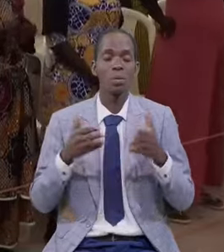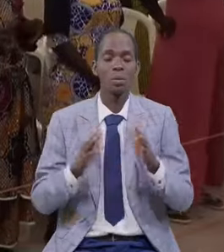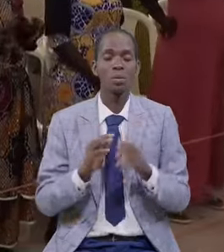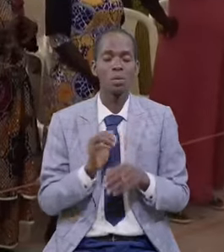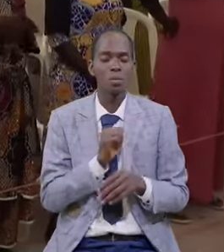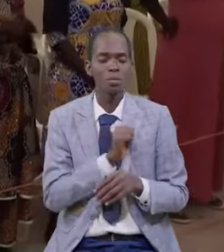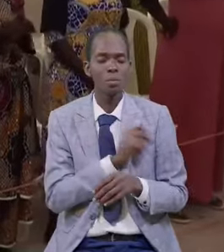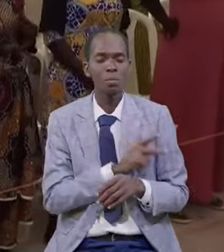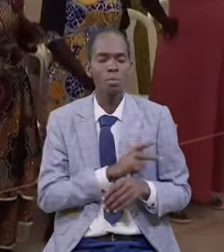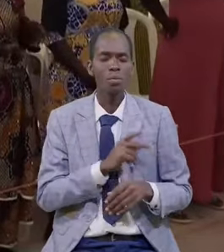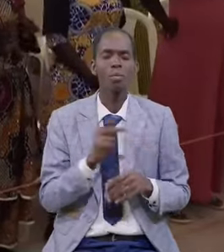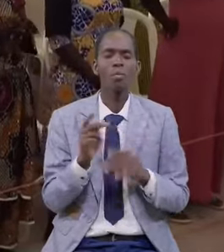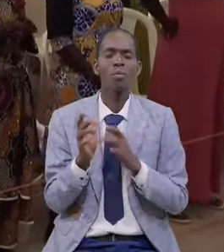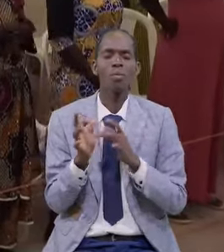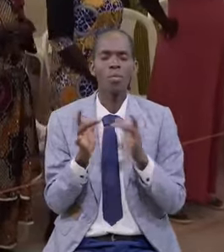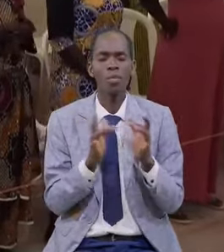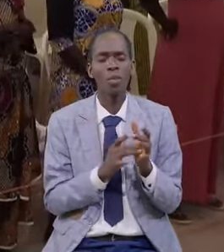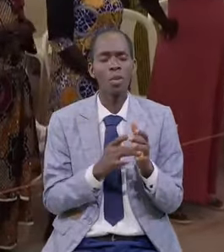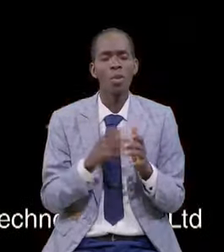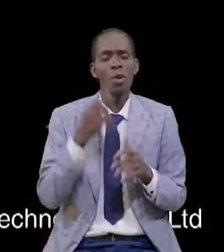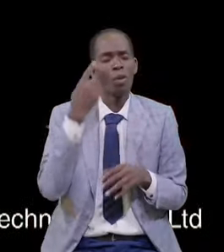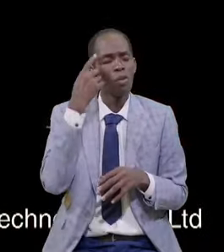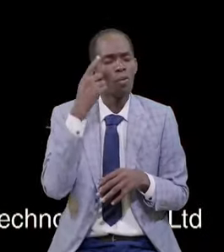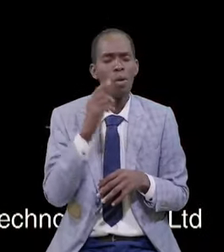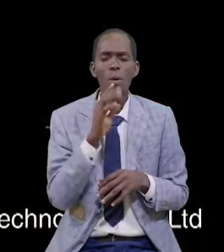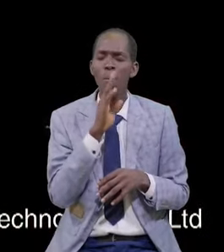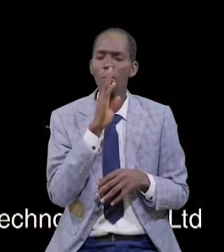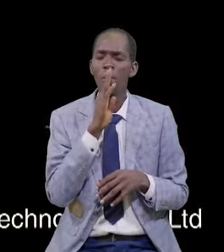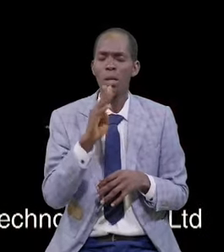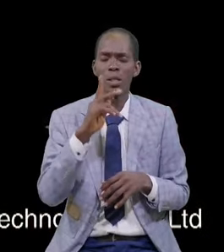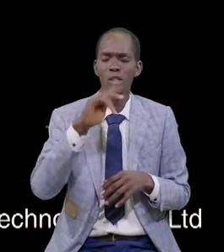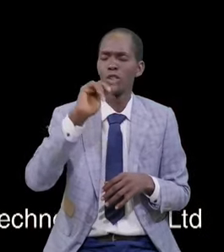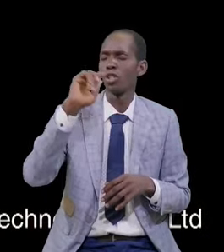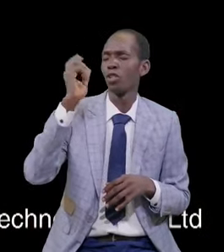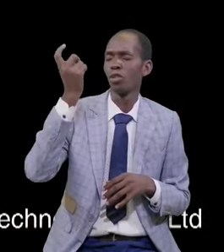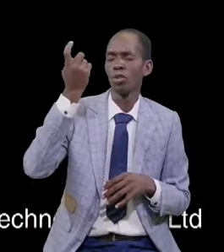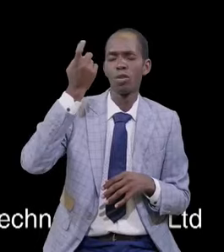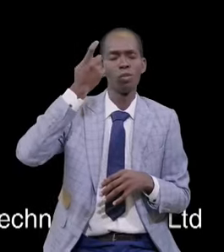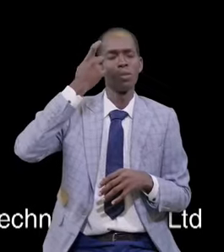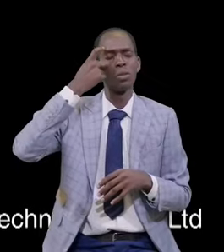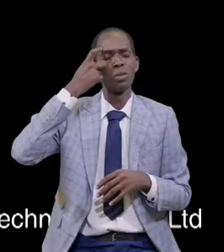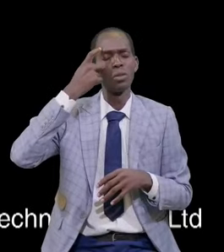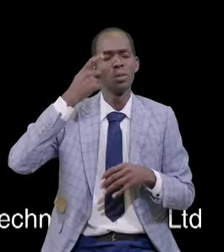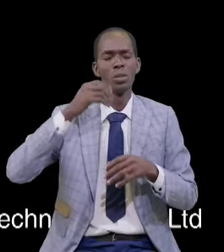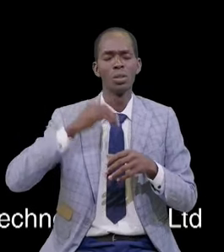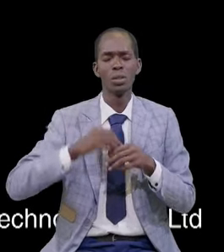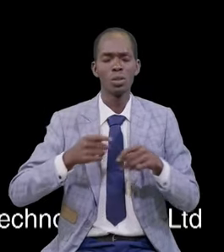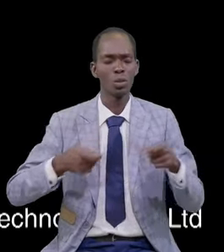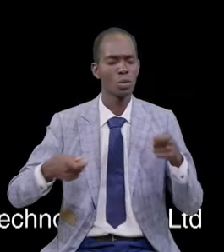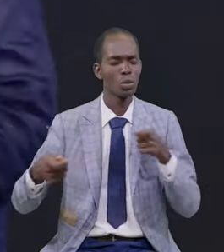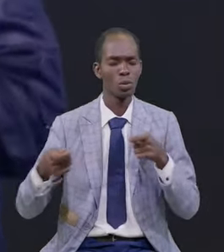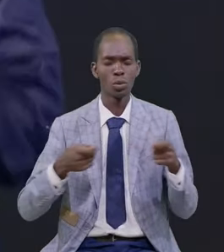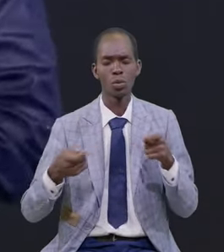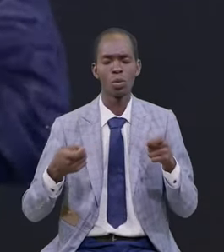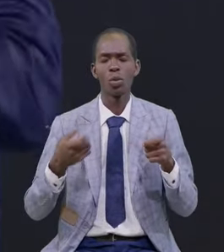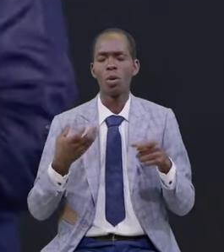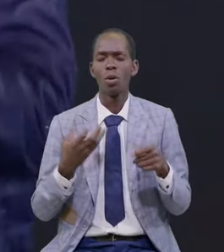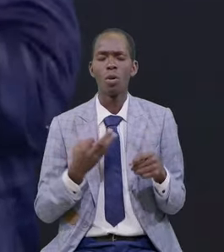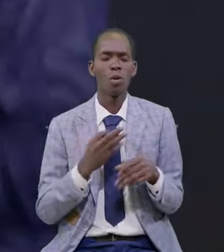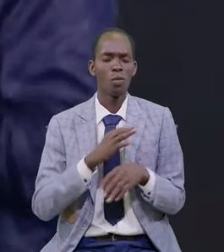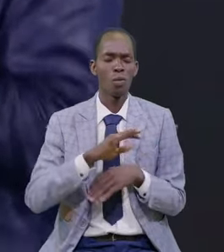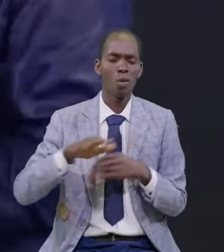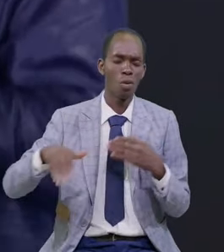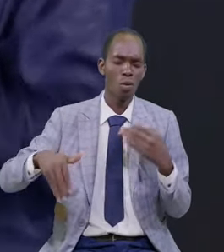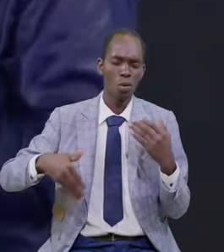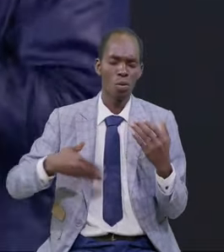the governor for all who suffer let's thank Jesus for being our governor